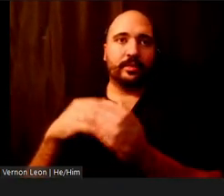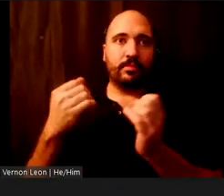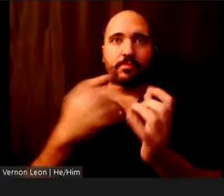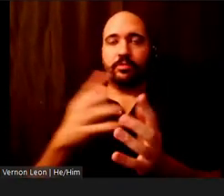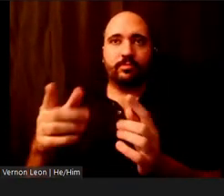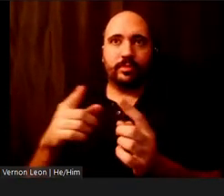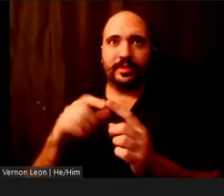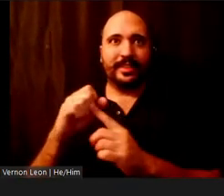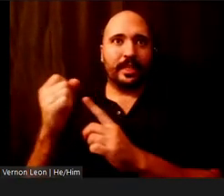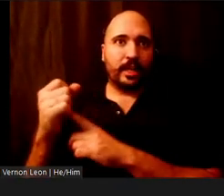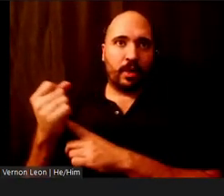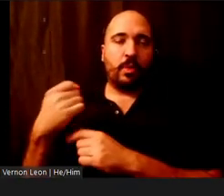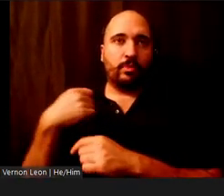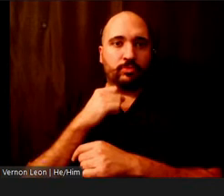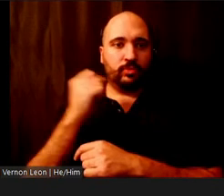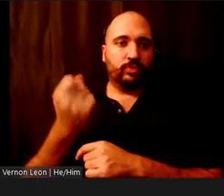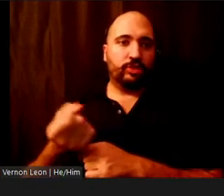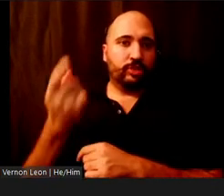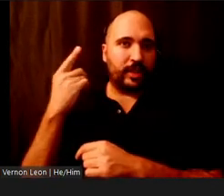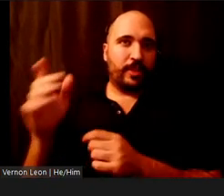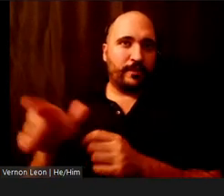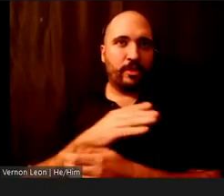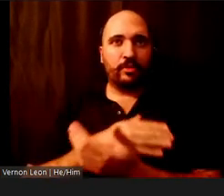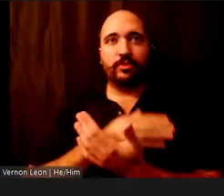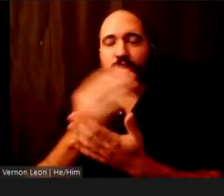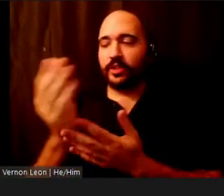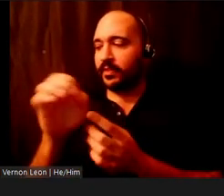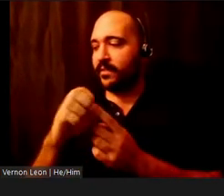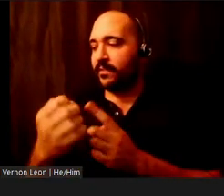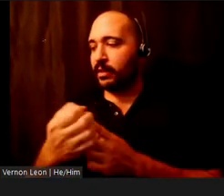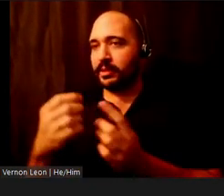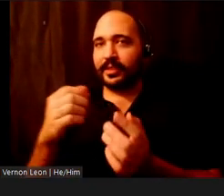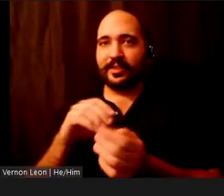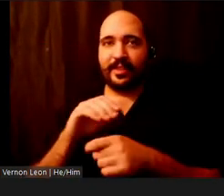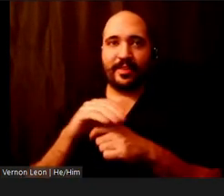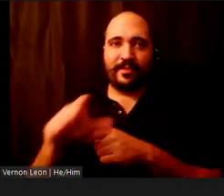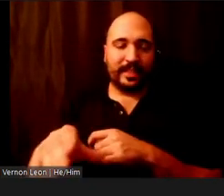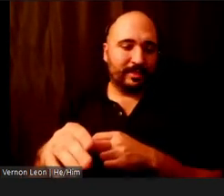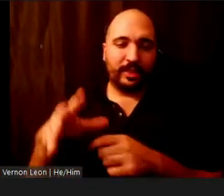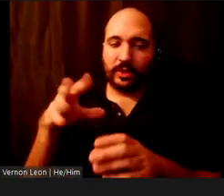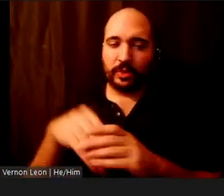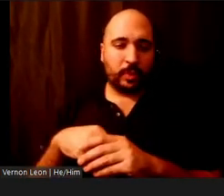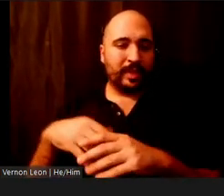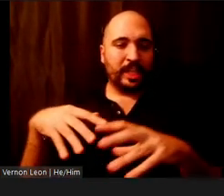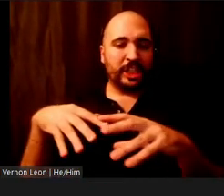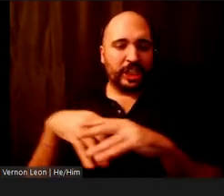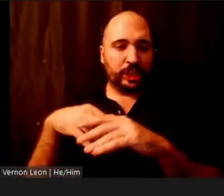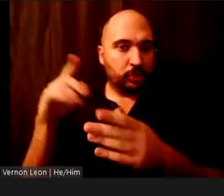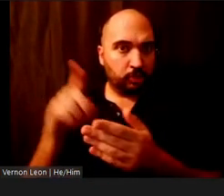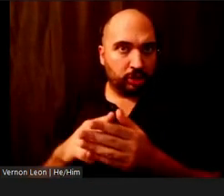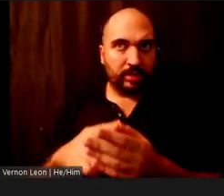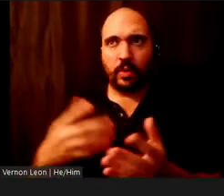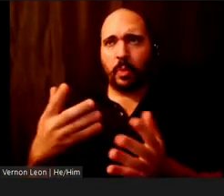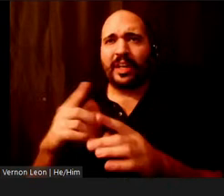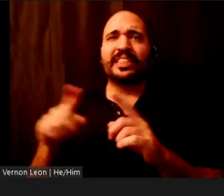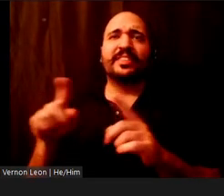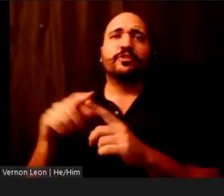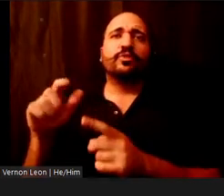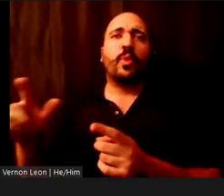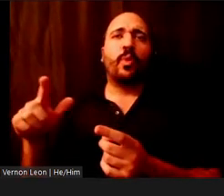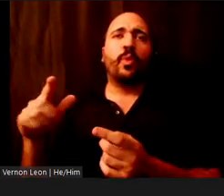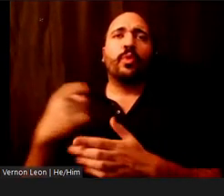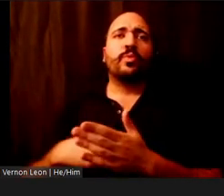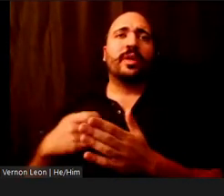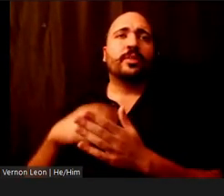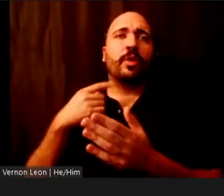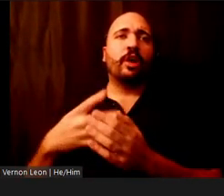full range of potential environmental effects, including but not limited to congestion reduction that different toll rates may cause. Toll rates will differ